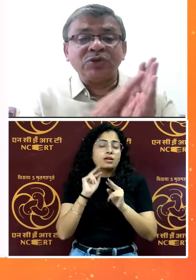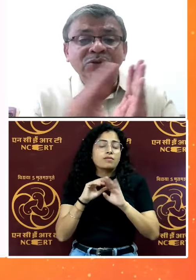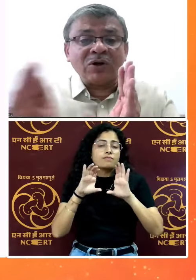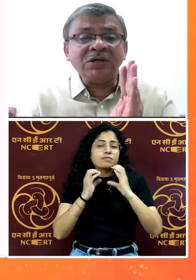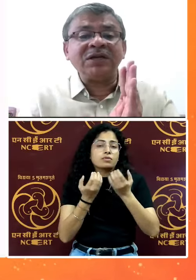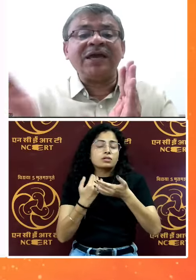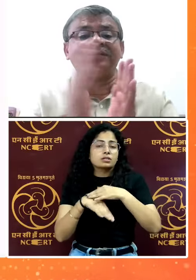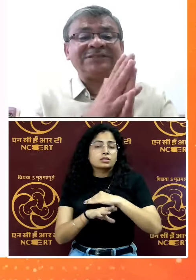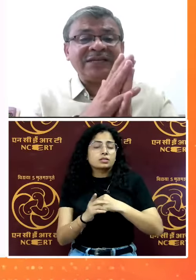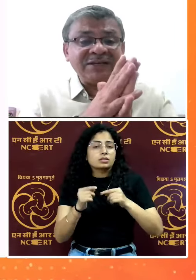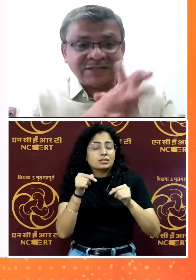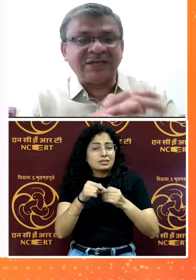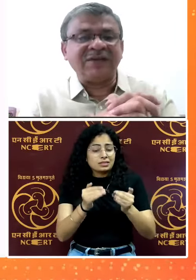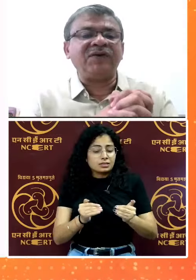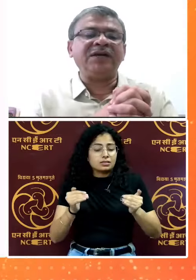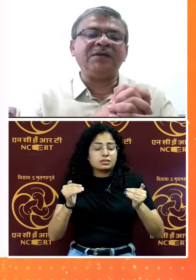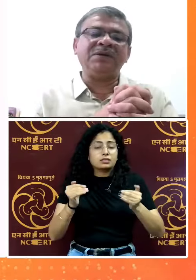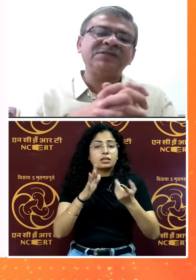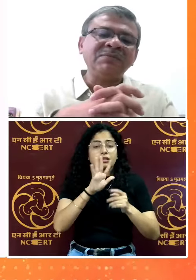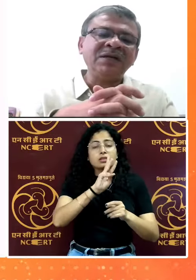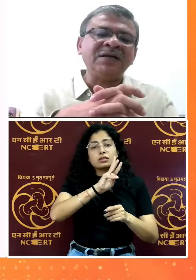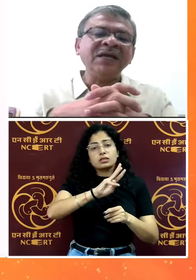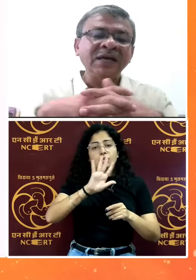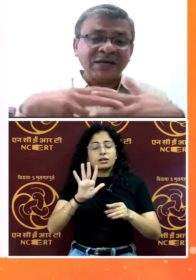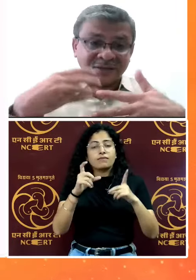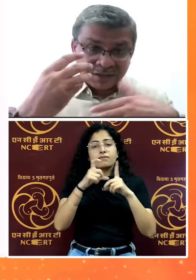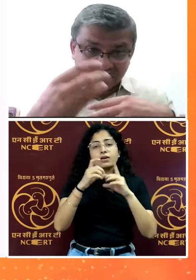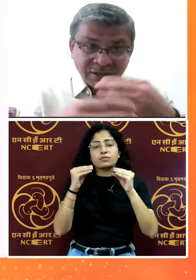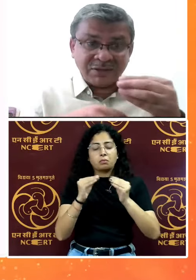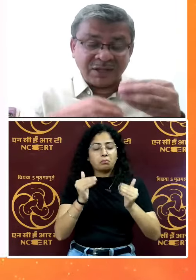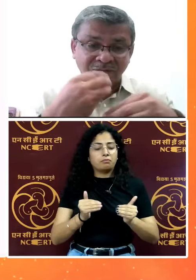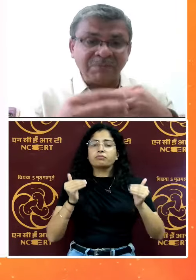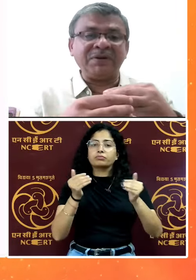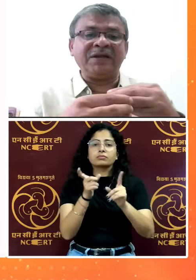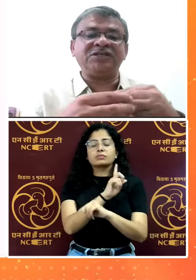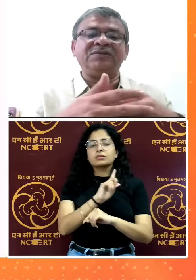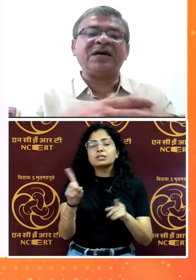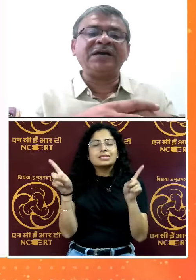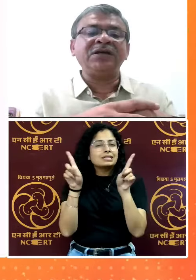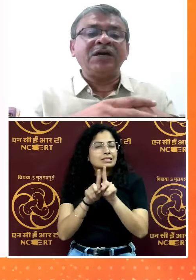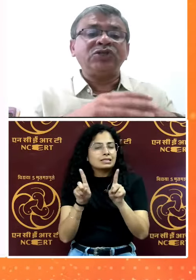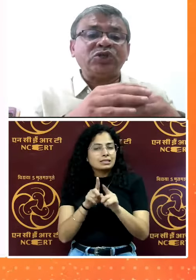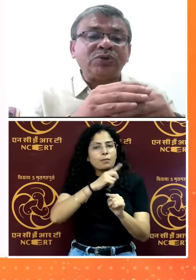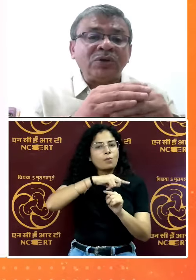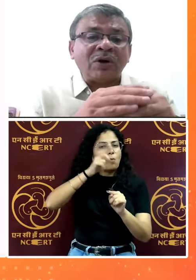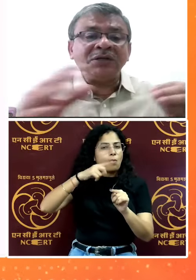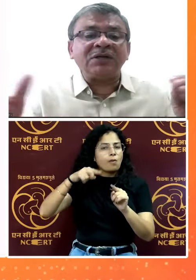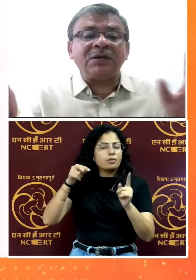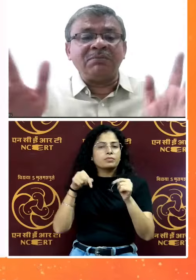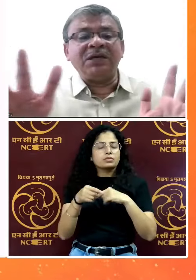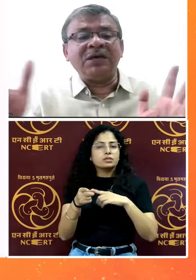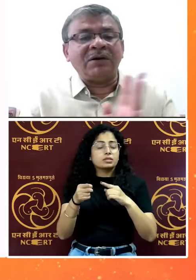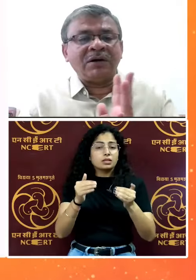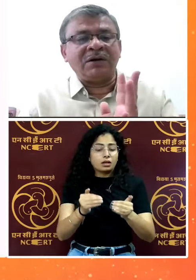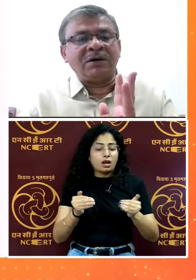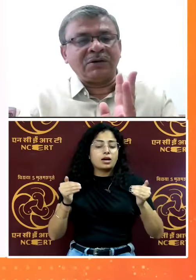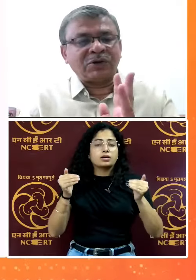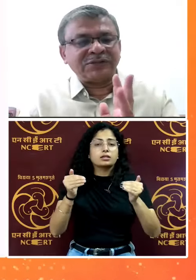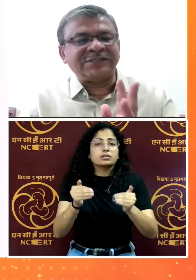it should not exceed 35 dB. Similarly, Okay. the reverberation, that should not